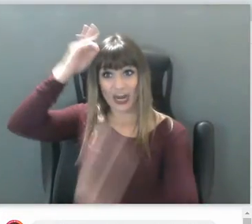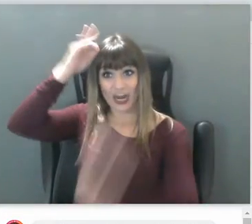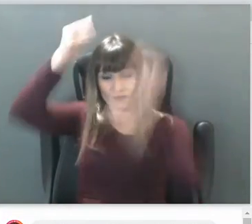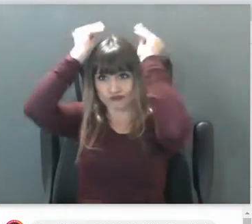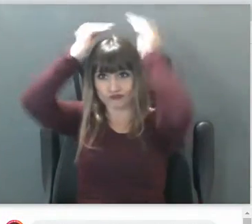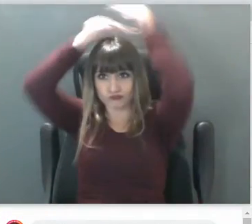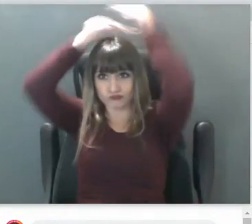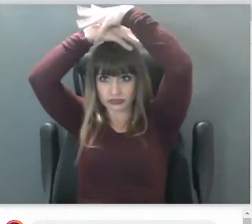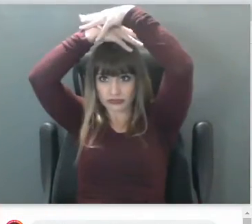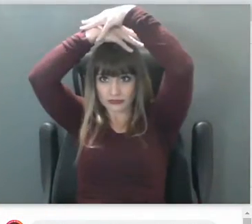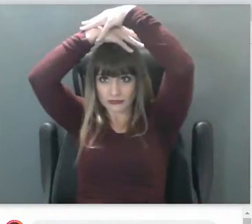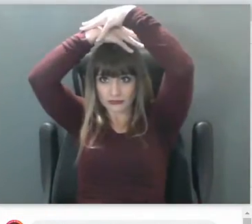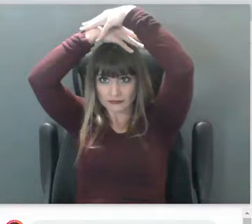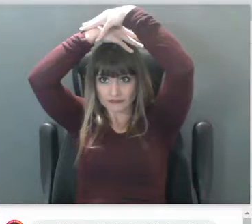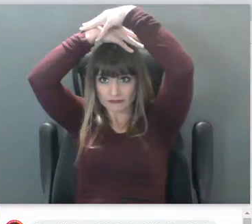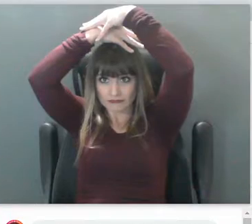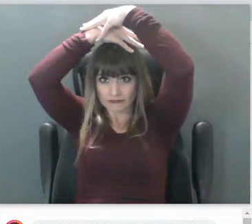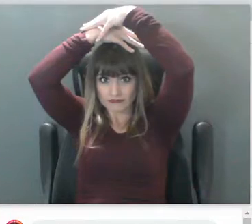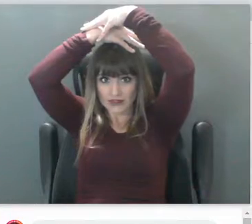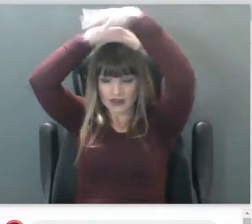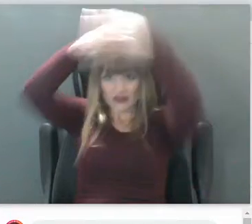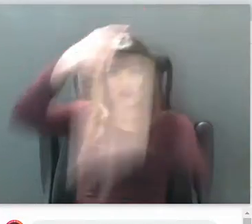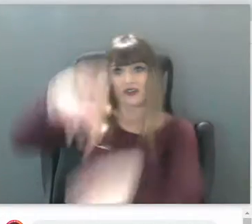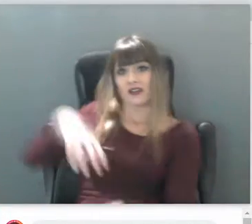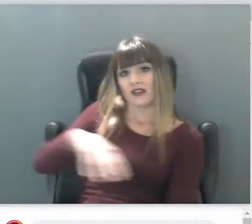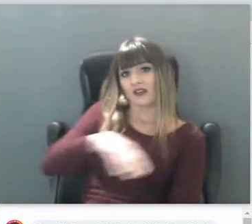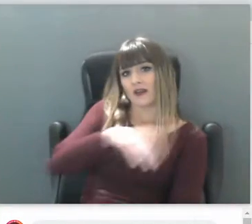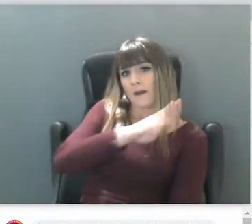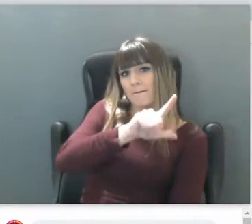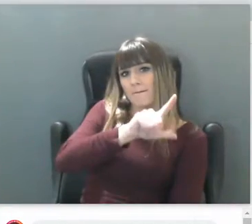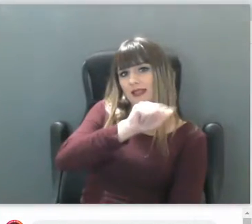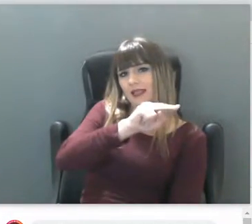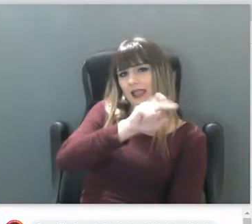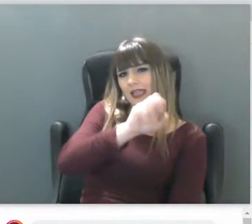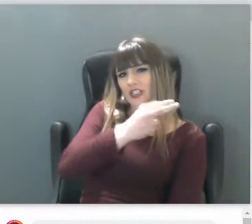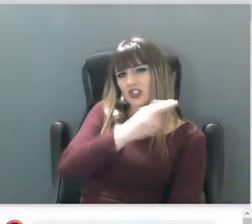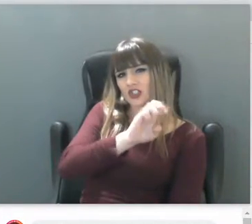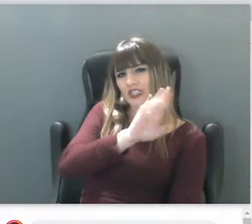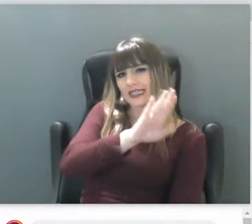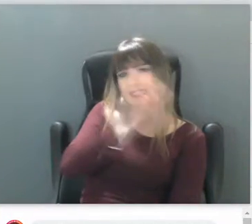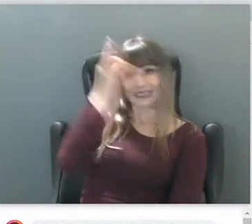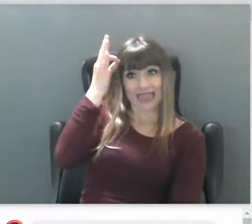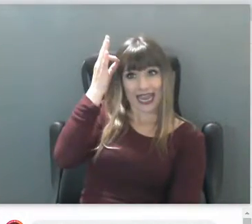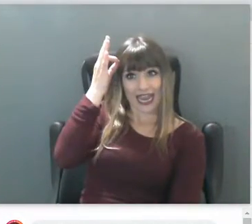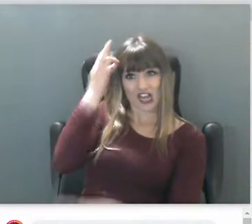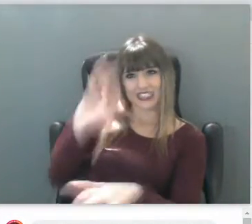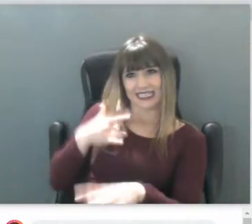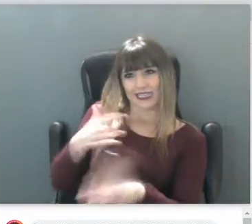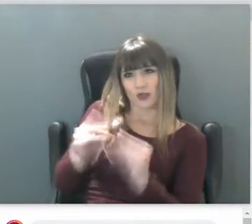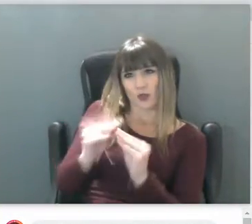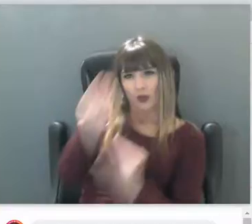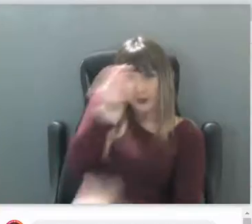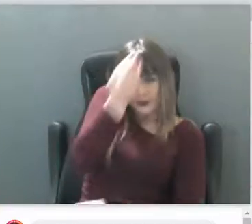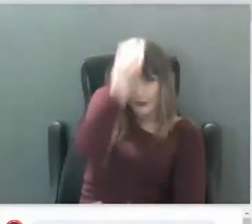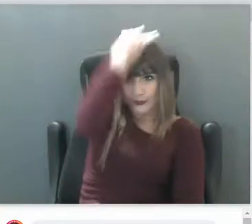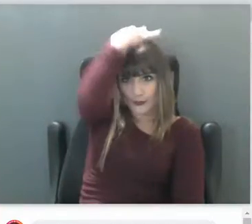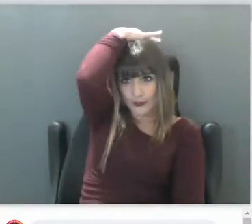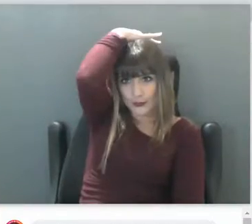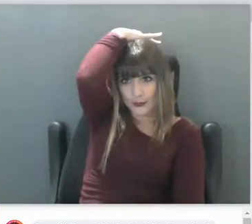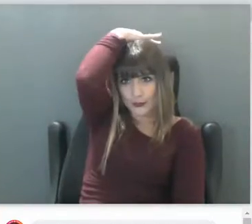and streamlined and will either go straight back or go to one side. Hello, my porcupine. I love all